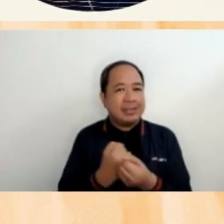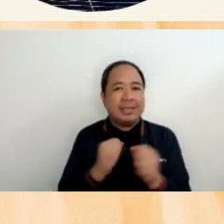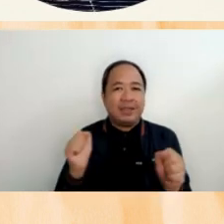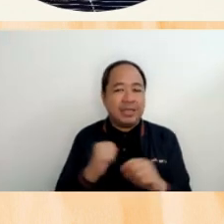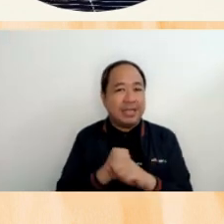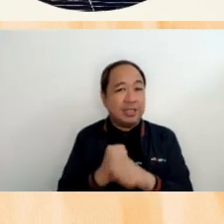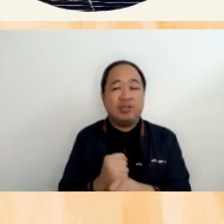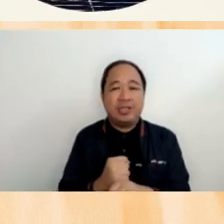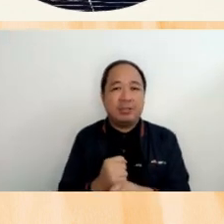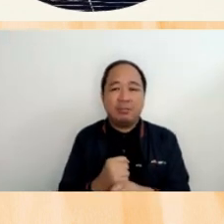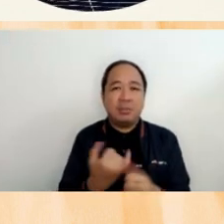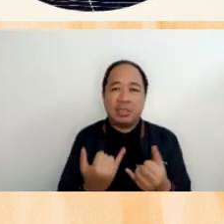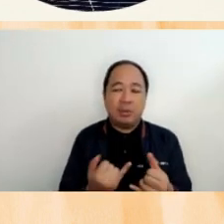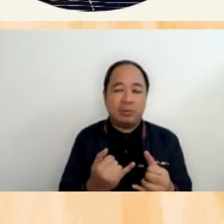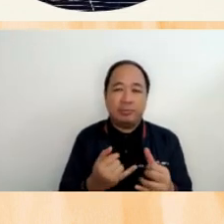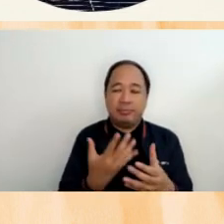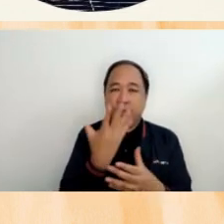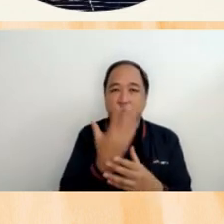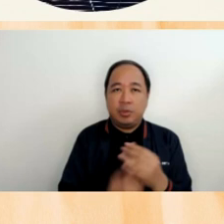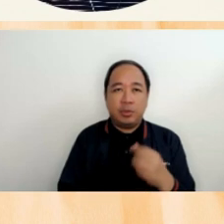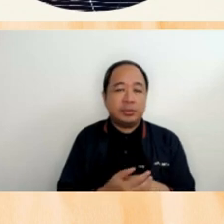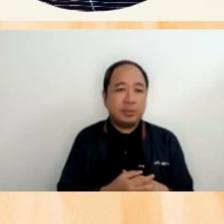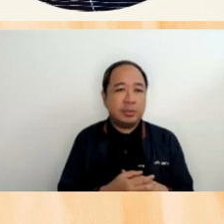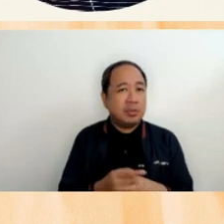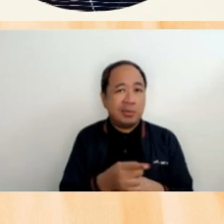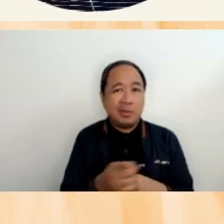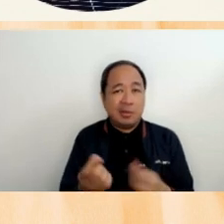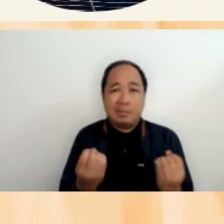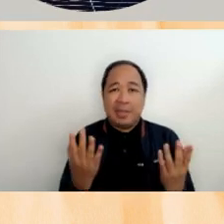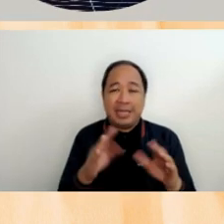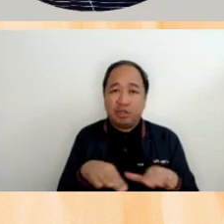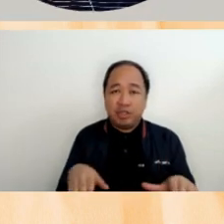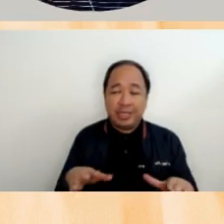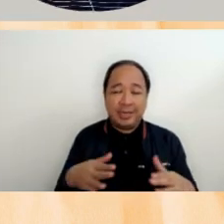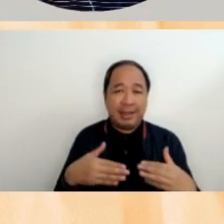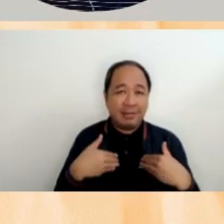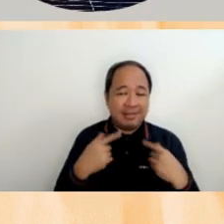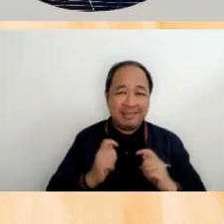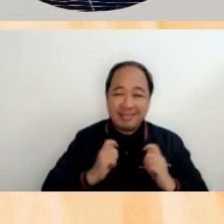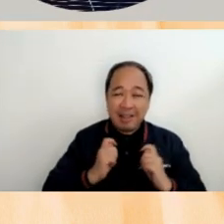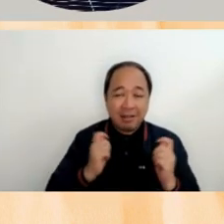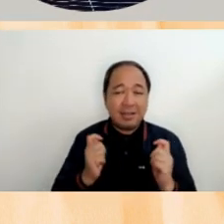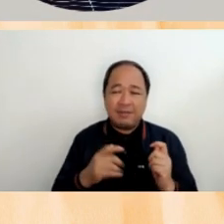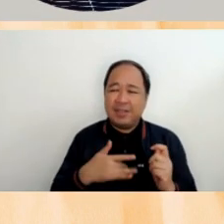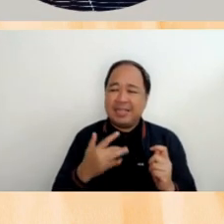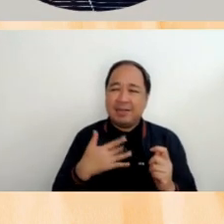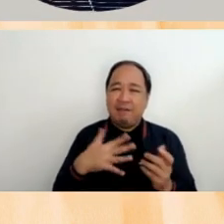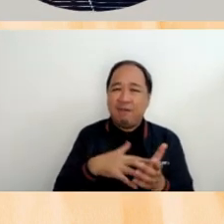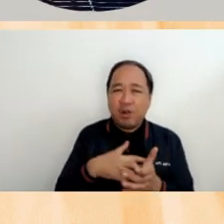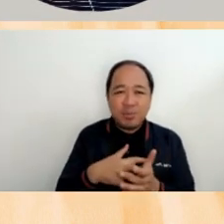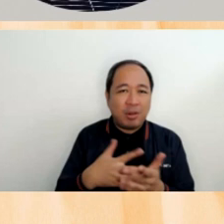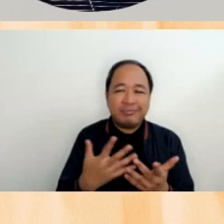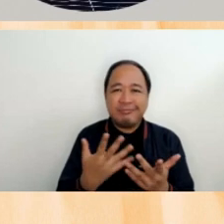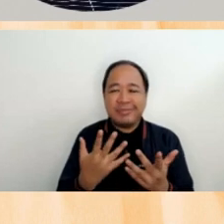lost, leaving many feeling vulnerable and uncertain. So, what do we know